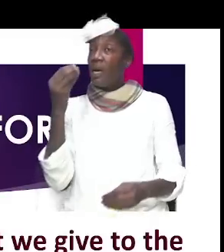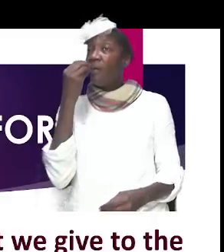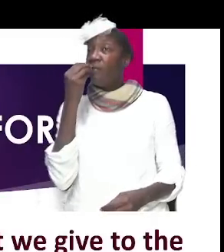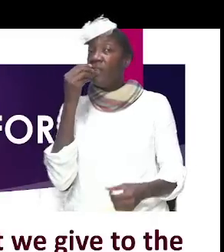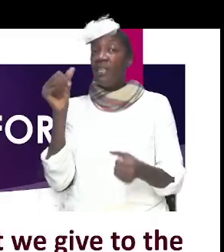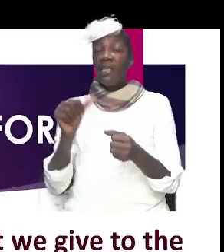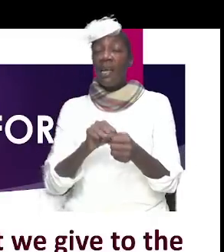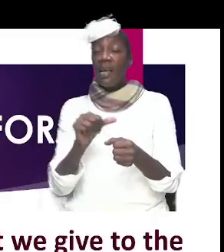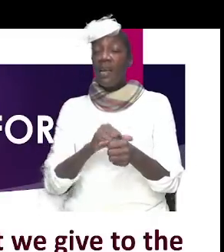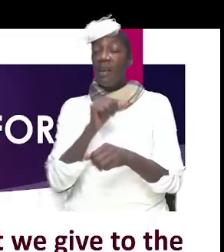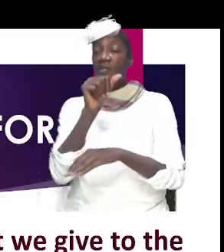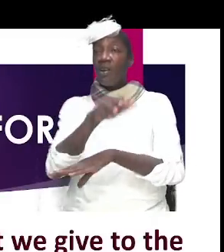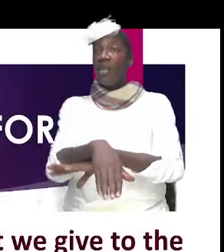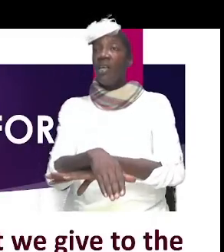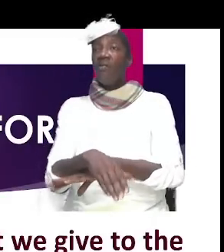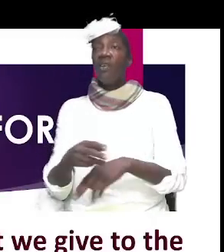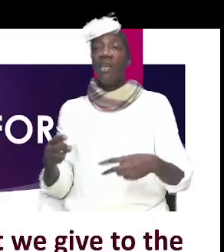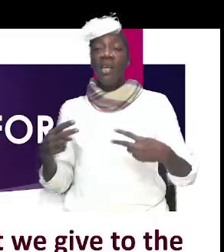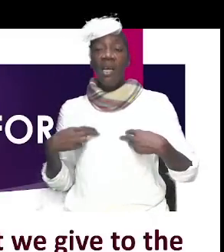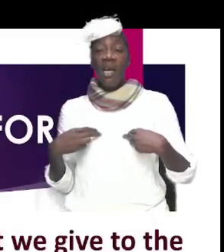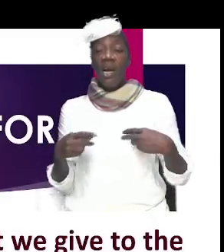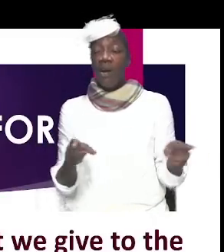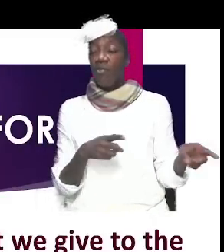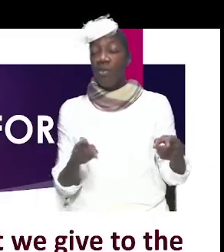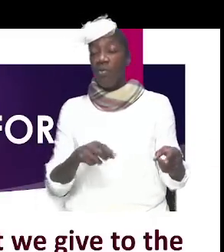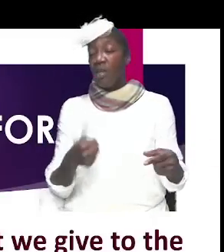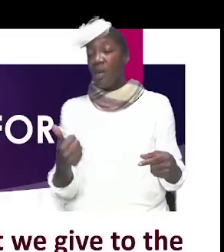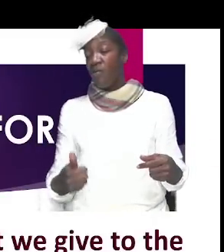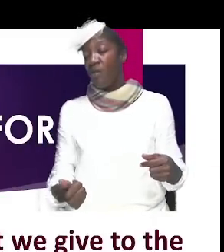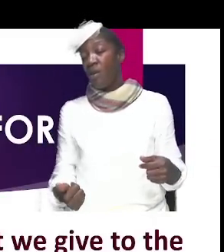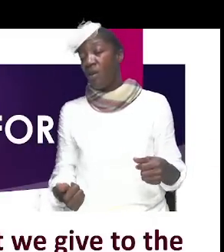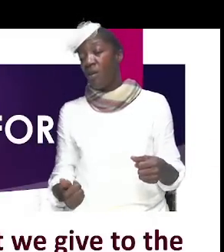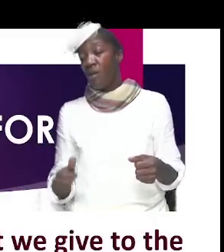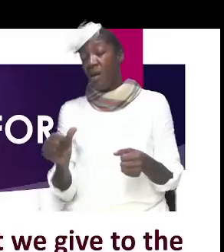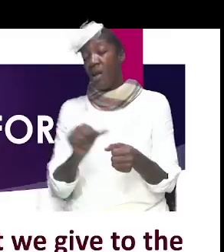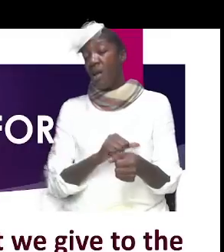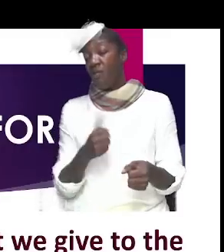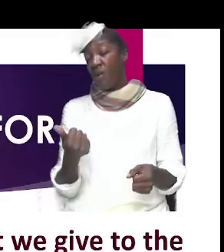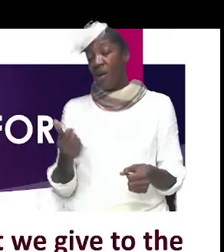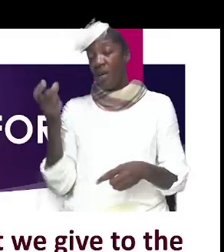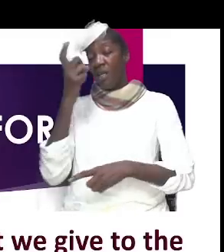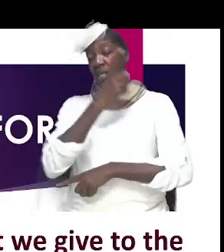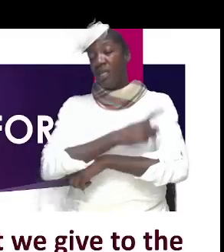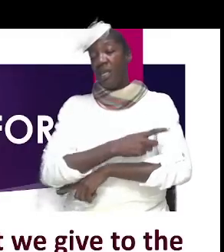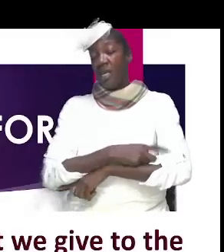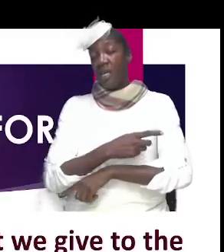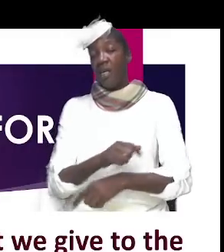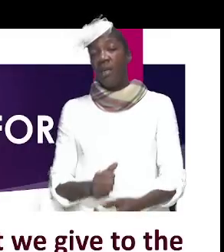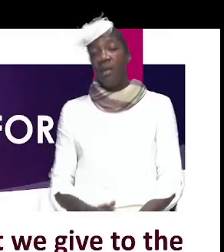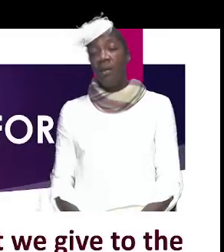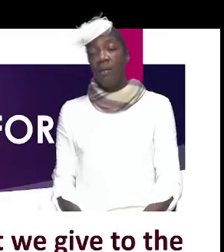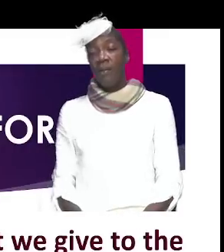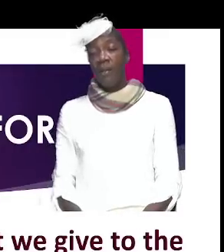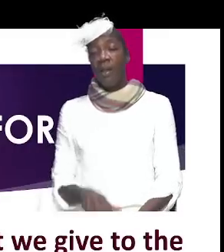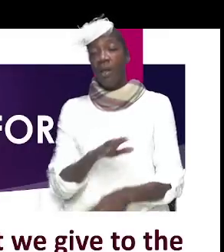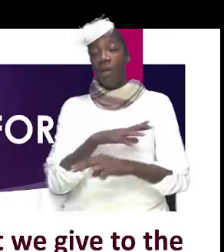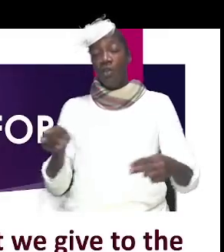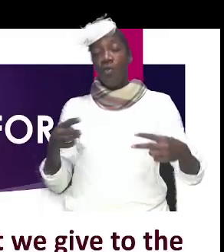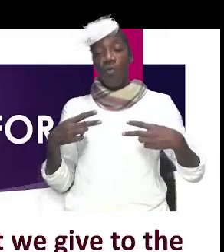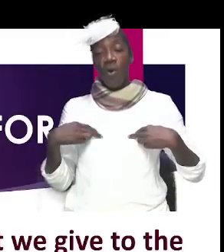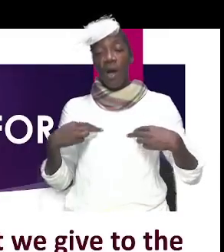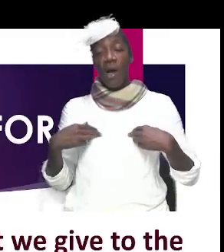every evening. They have to do it every other day because that indigent home don't have